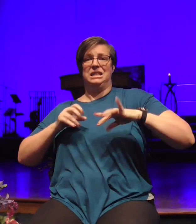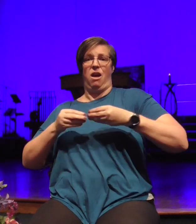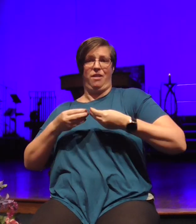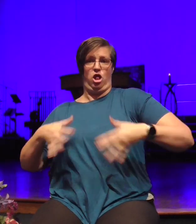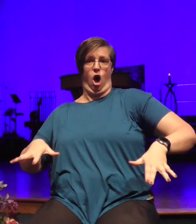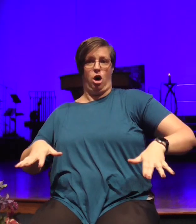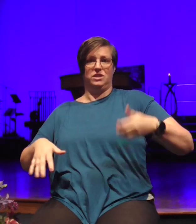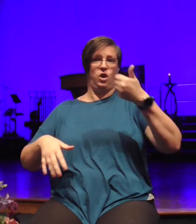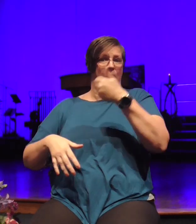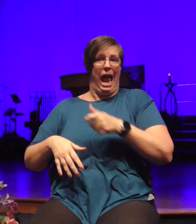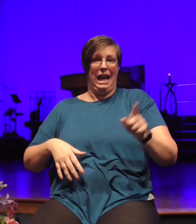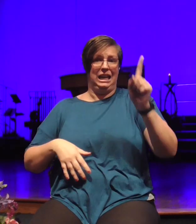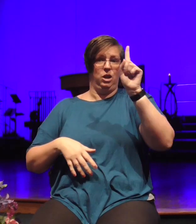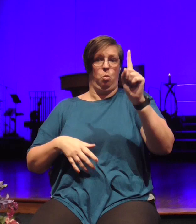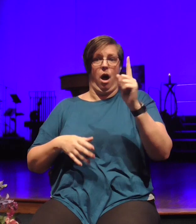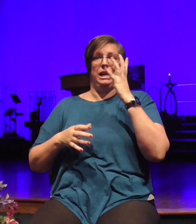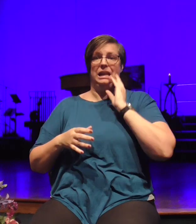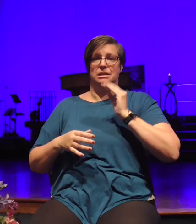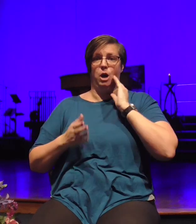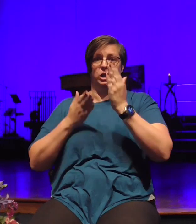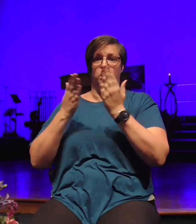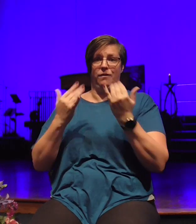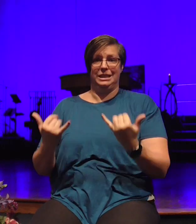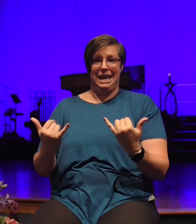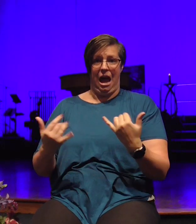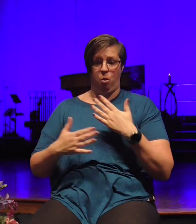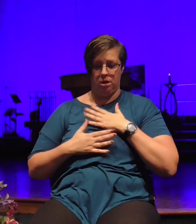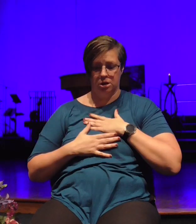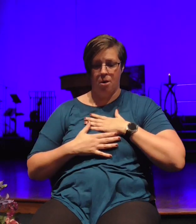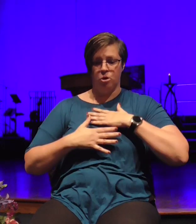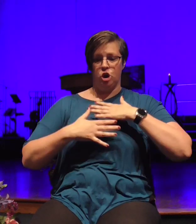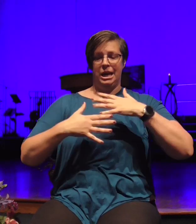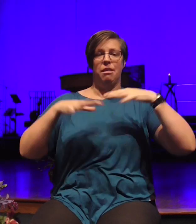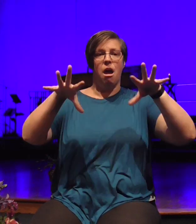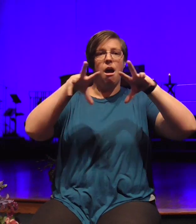this service right now. So we breathe it in.